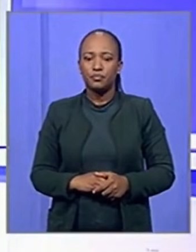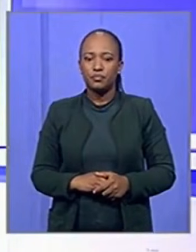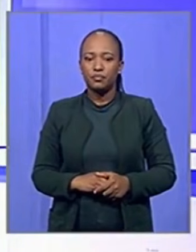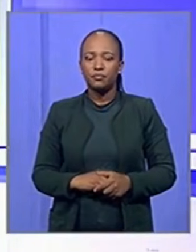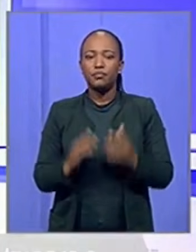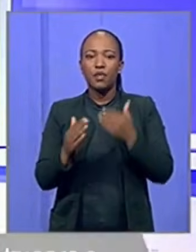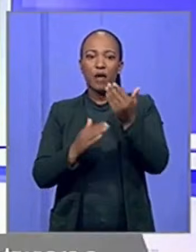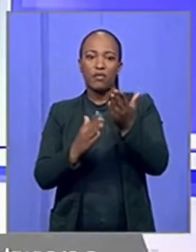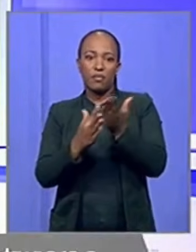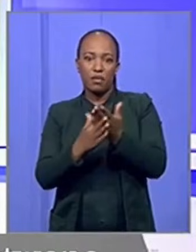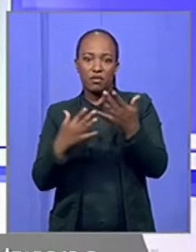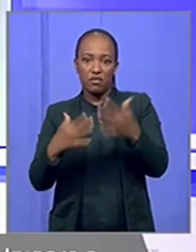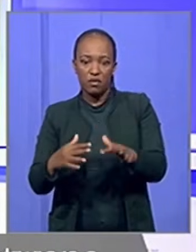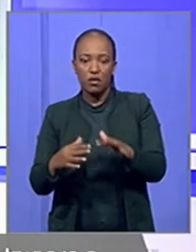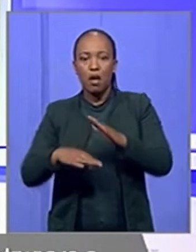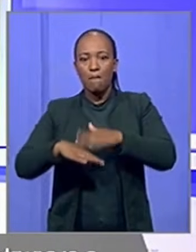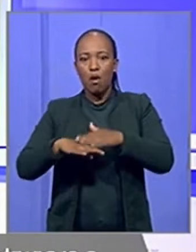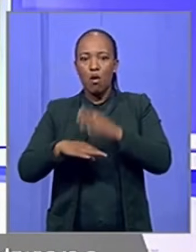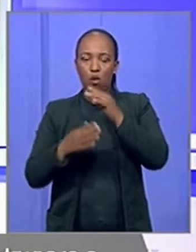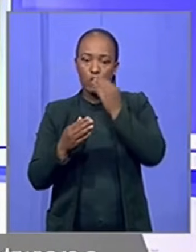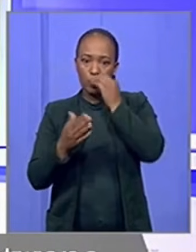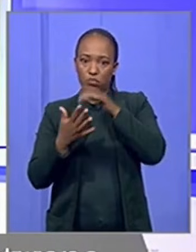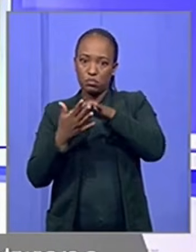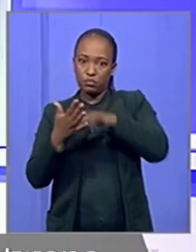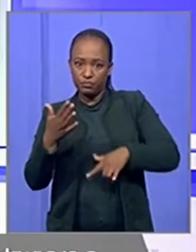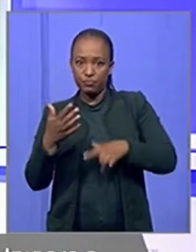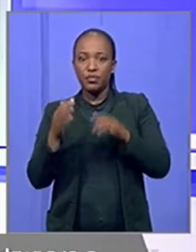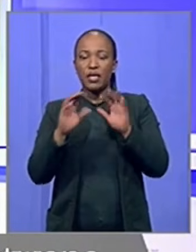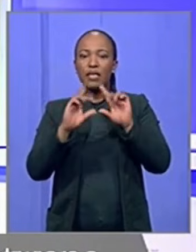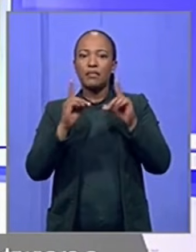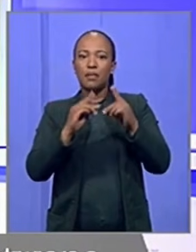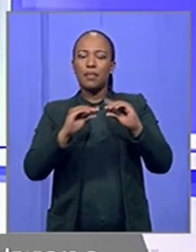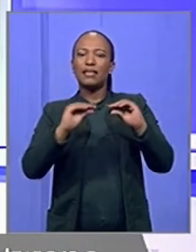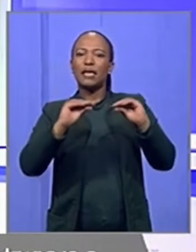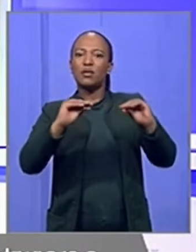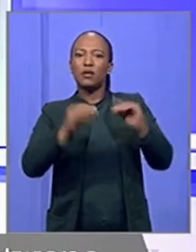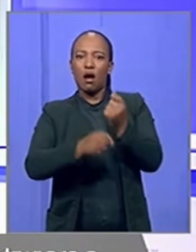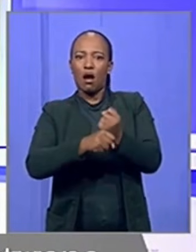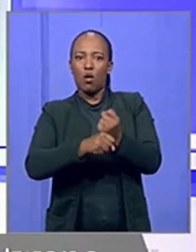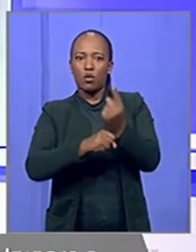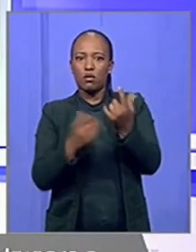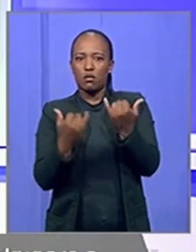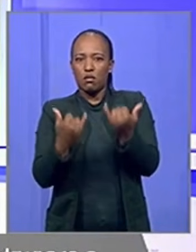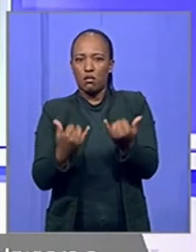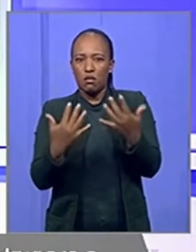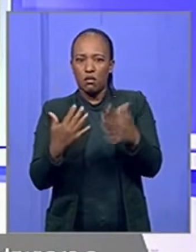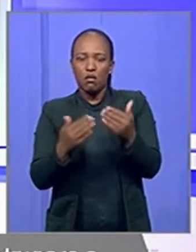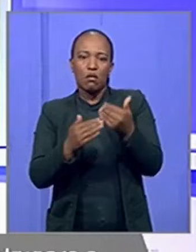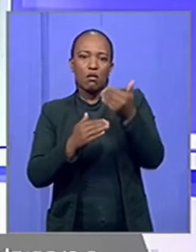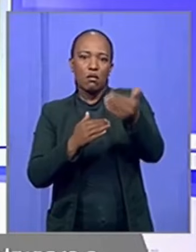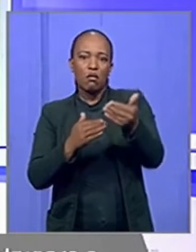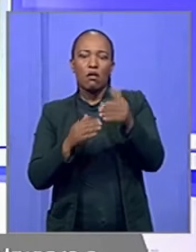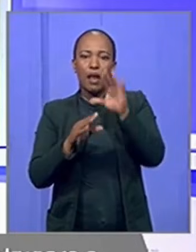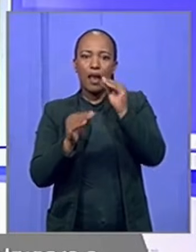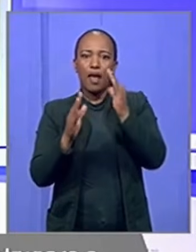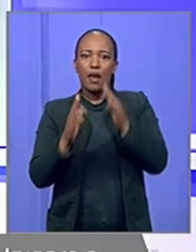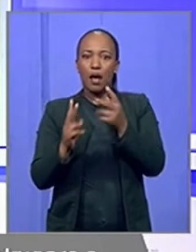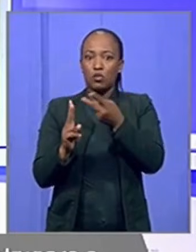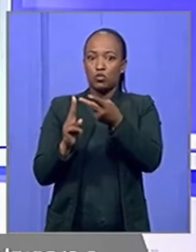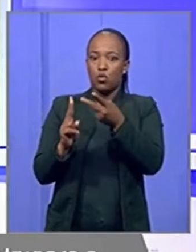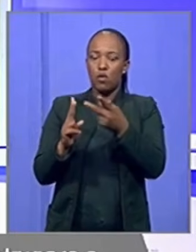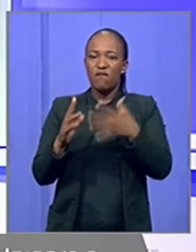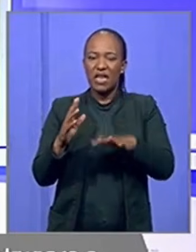Kamera mabenkele re tlo utlisetsa ditaba tse latelang. Lefapha la thuto la province ya Gauteng le sa reetswe ka mora hore barutwana ba babedi ba Davidton